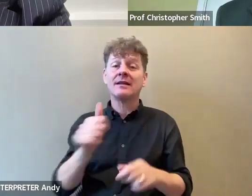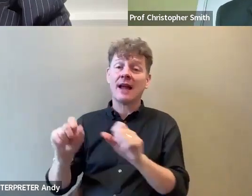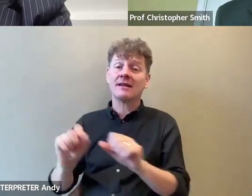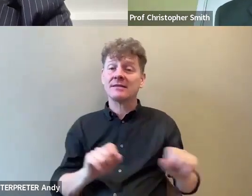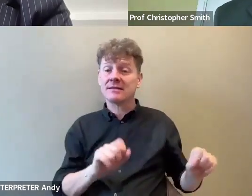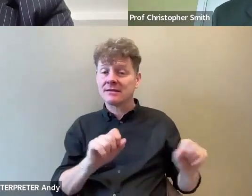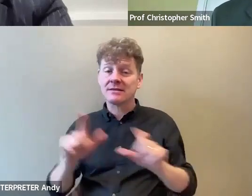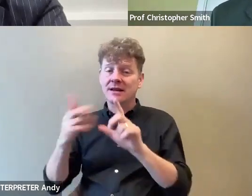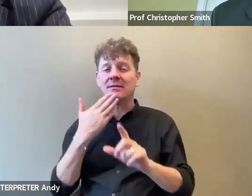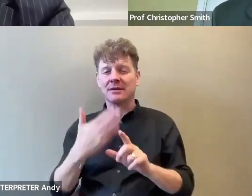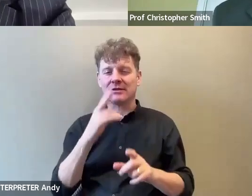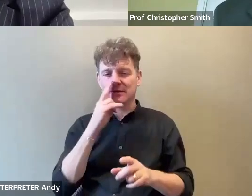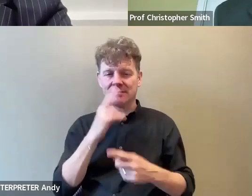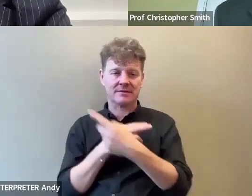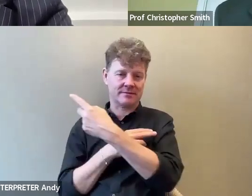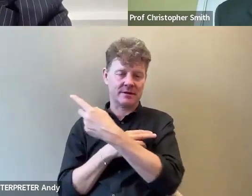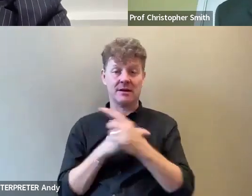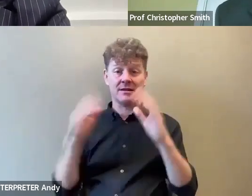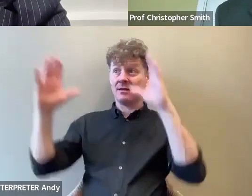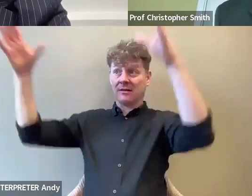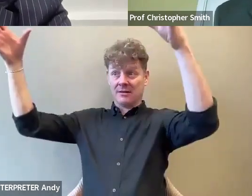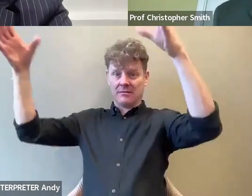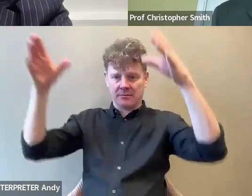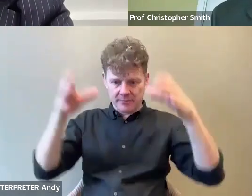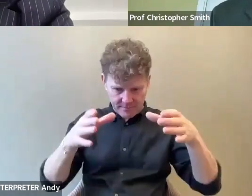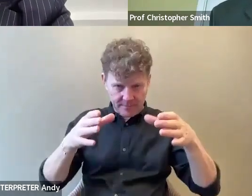Jemina, to UKRI.